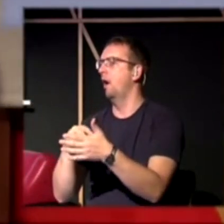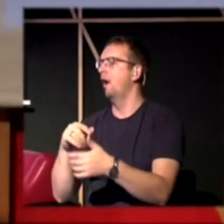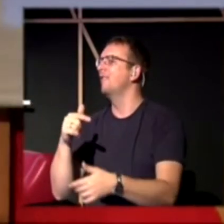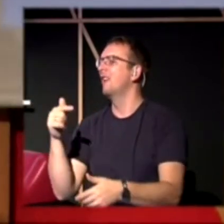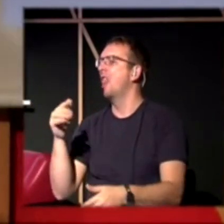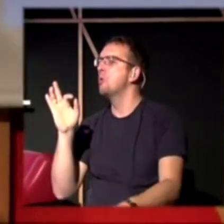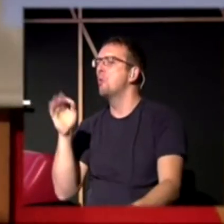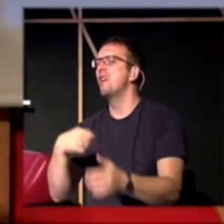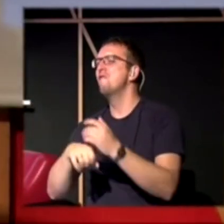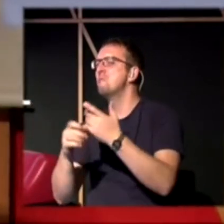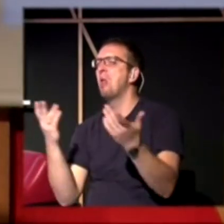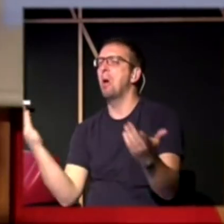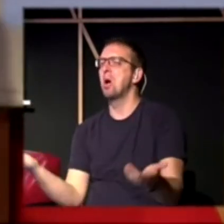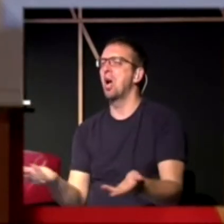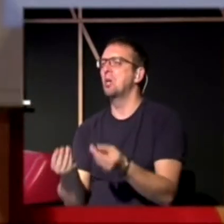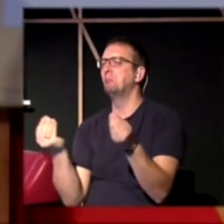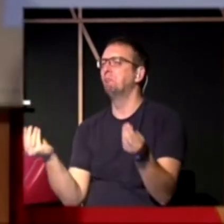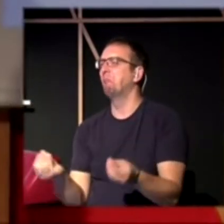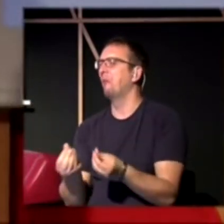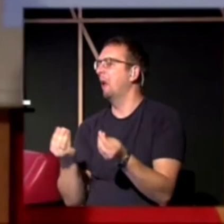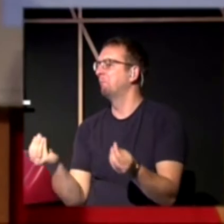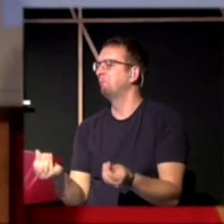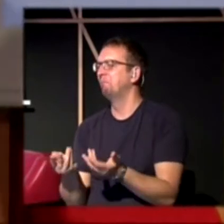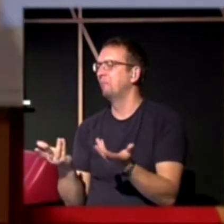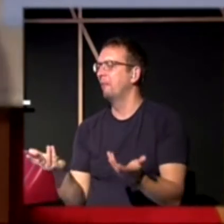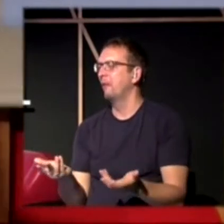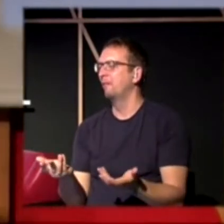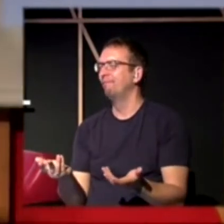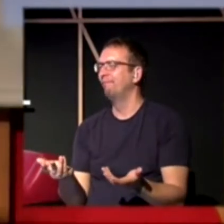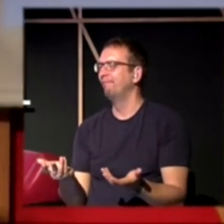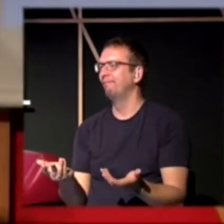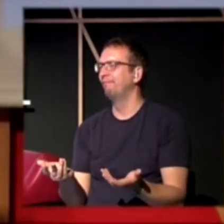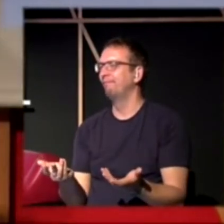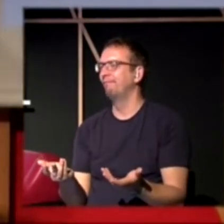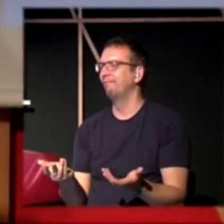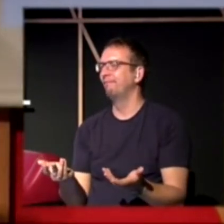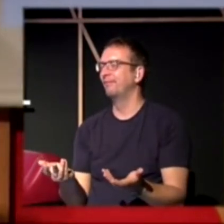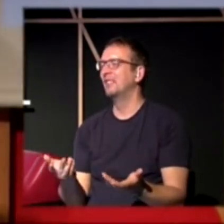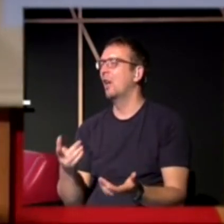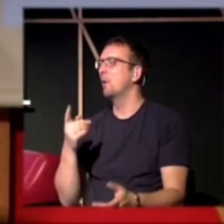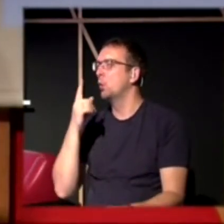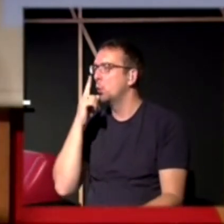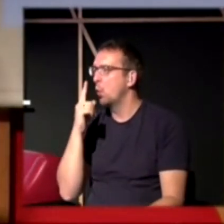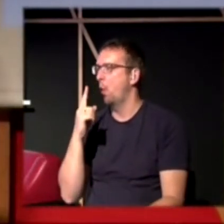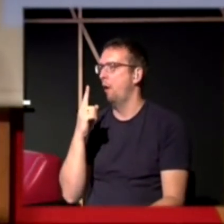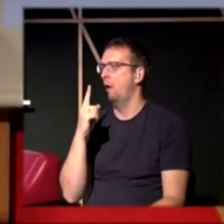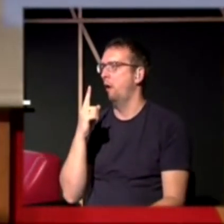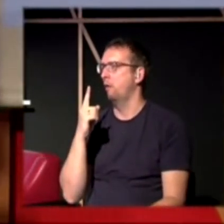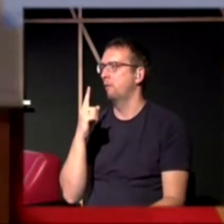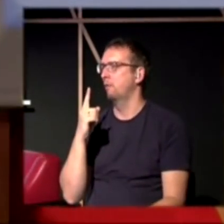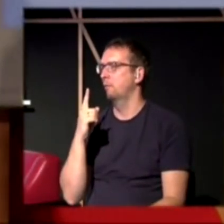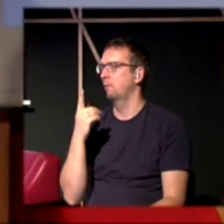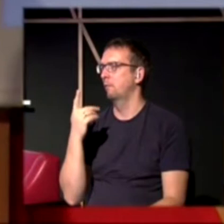for a specific viewer. He's asked to make a game come to life. You know, the famous Aguero for the winner against QPR. You